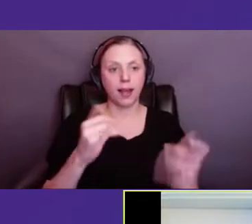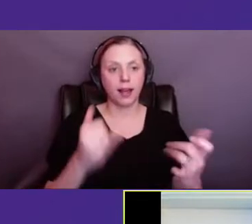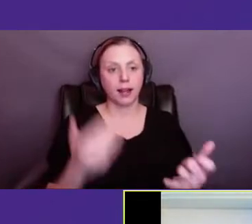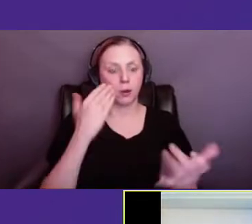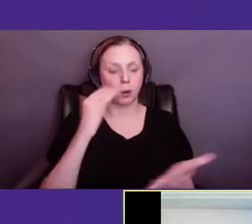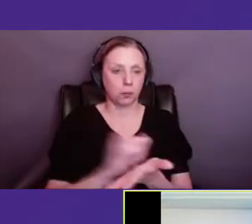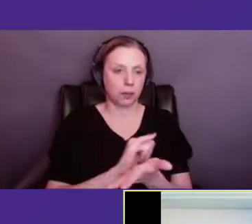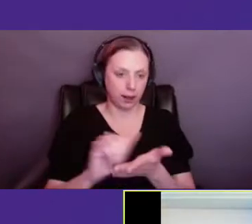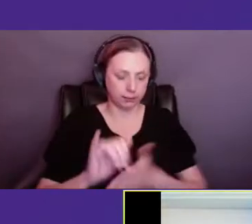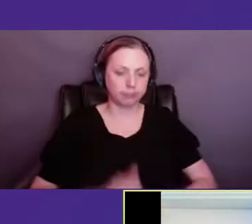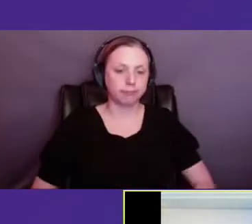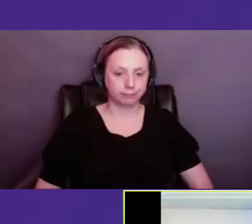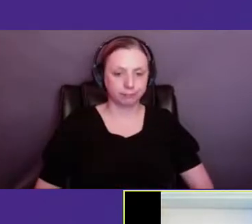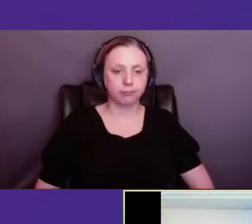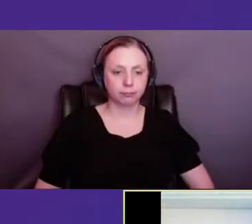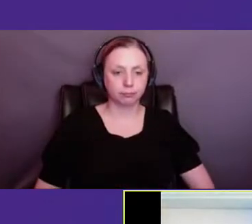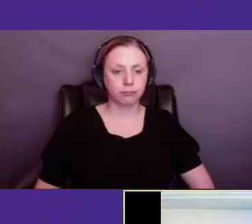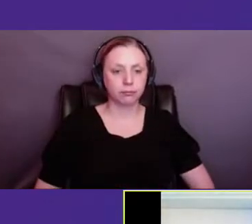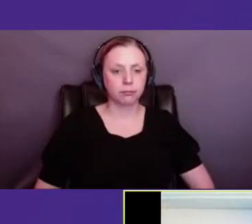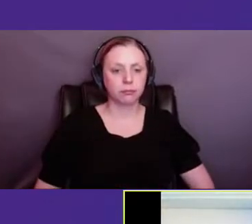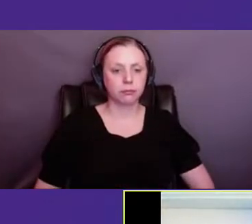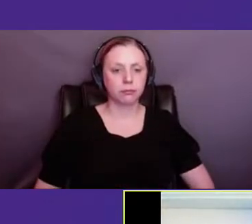Manhattan.